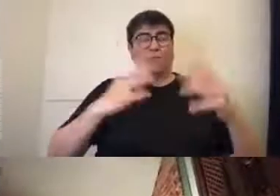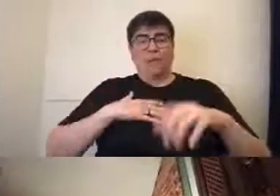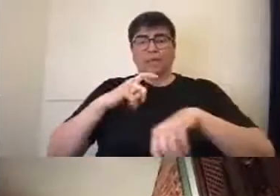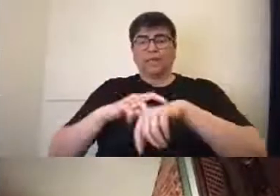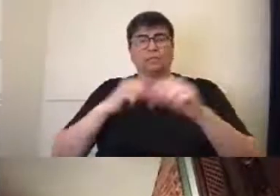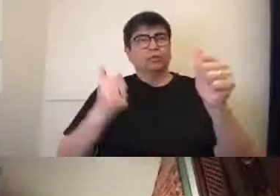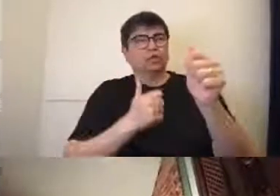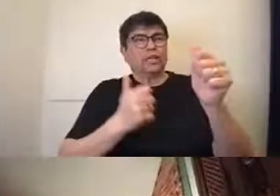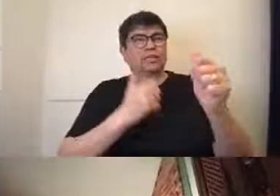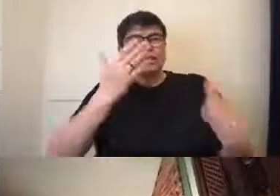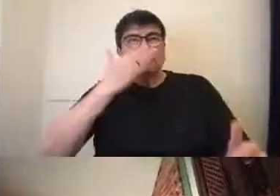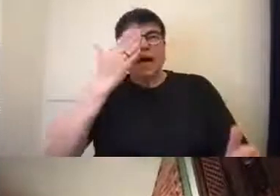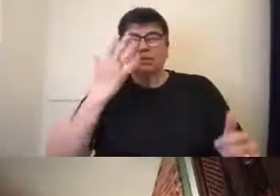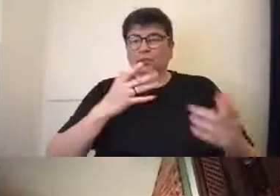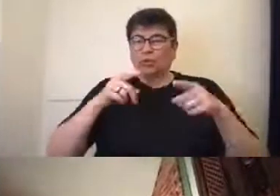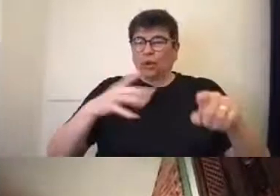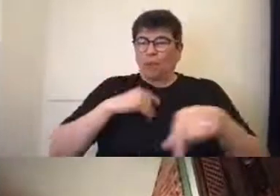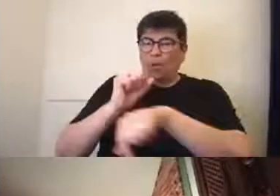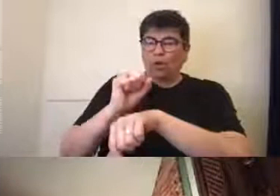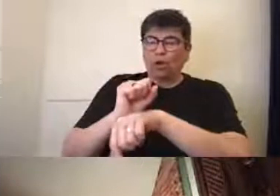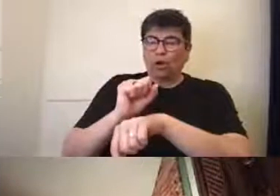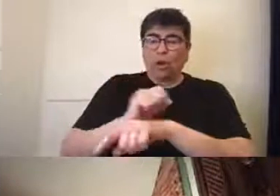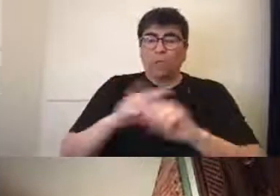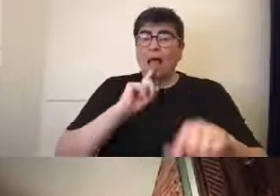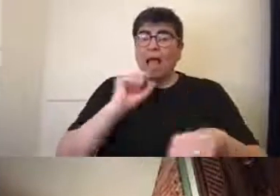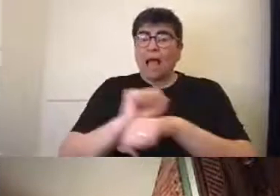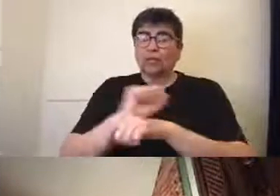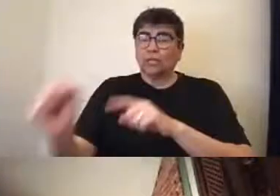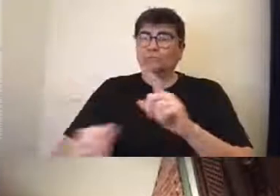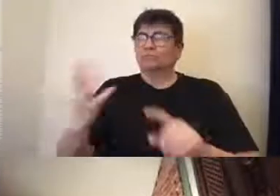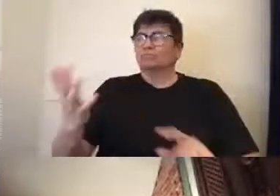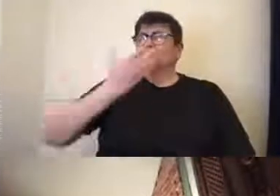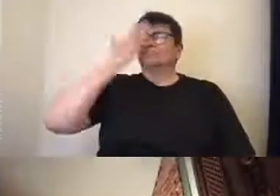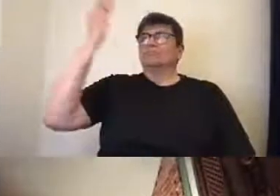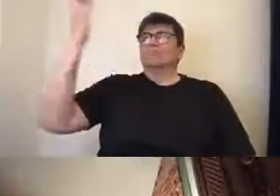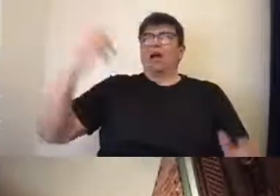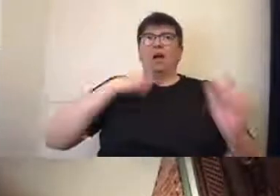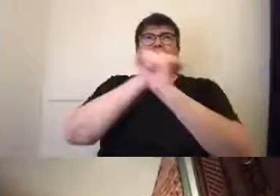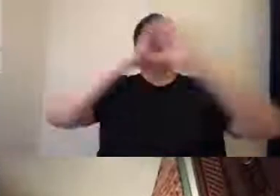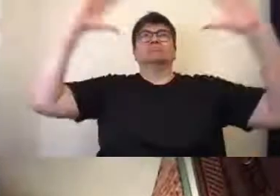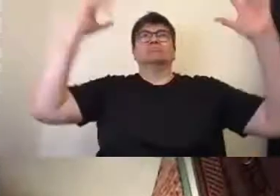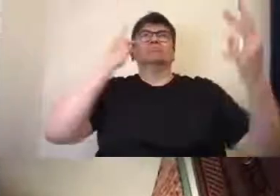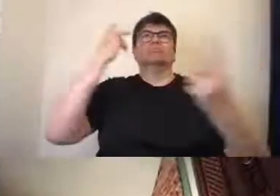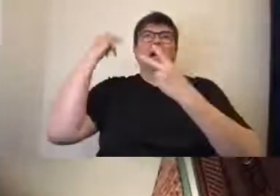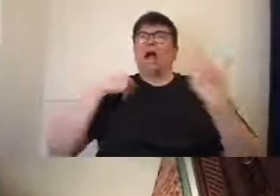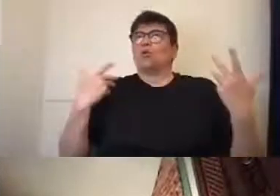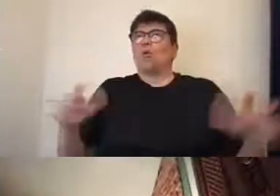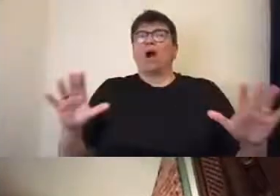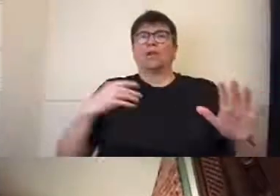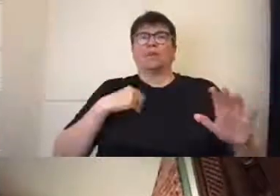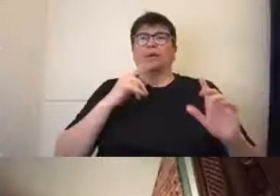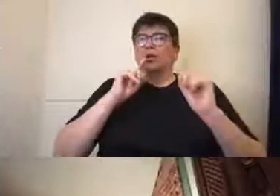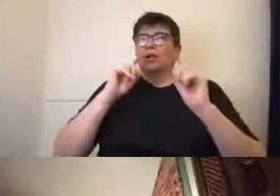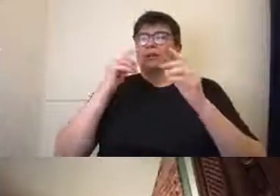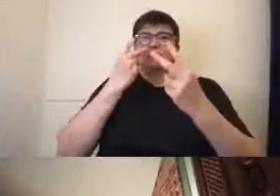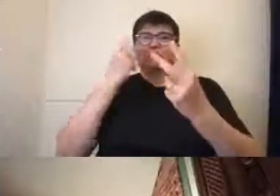chasing smells in my work, but when I'm actually hit with a smell that takes me back home to a place I don't want to go, a room I might not want to go into,